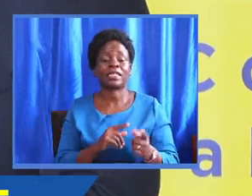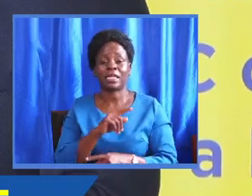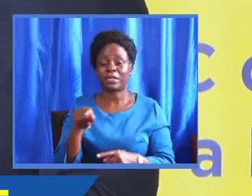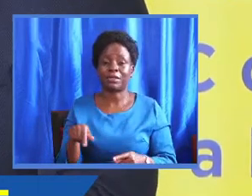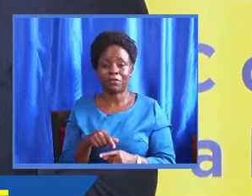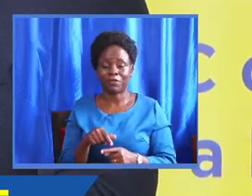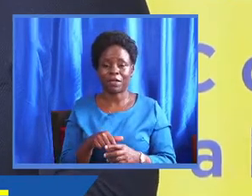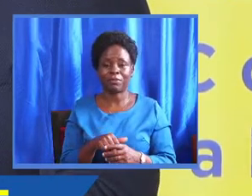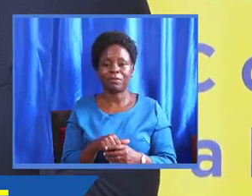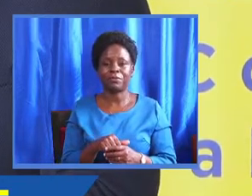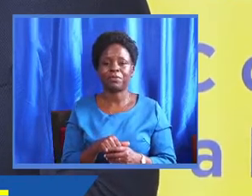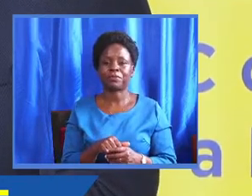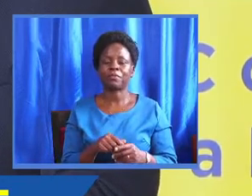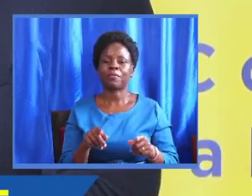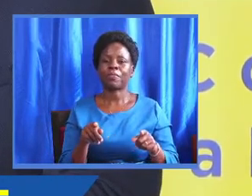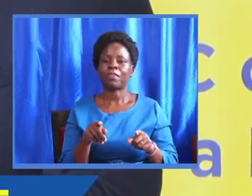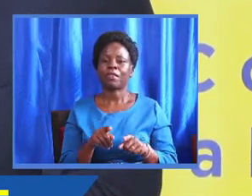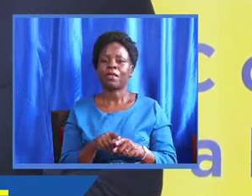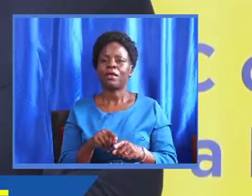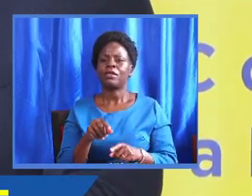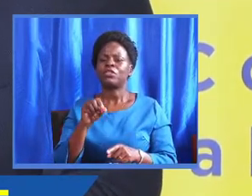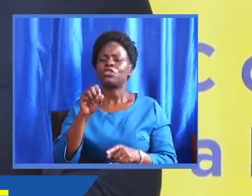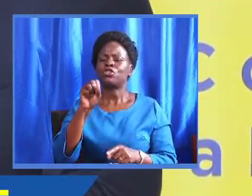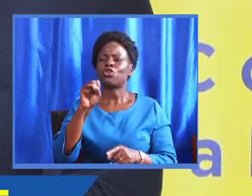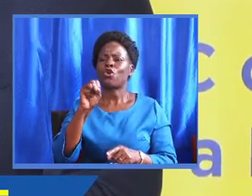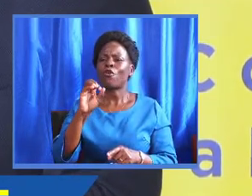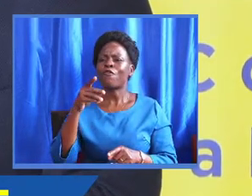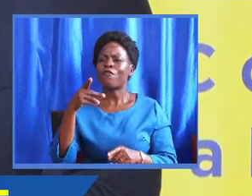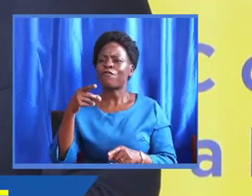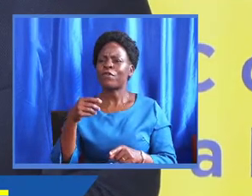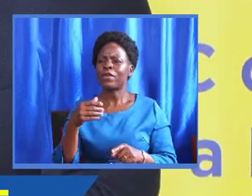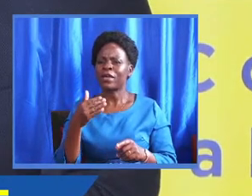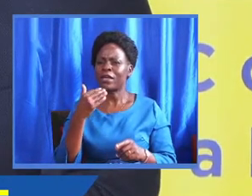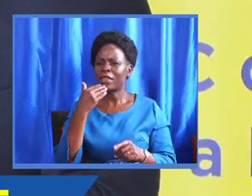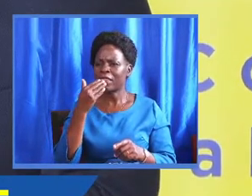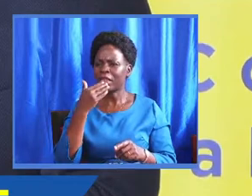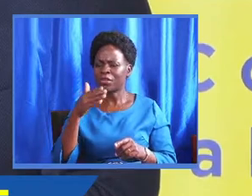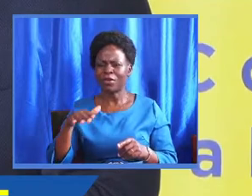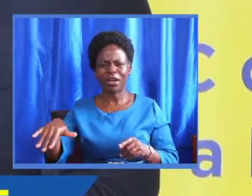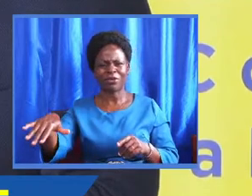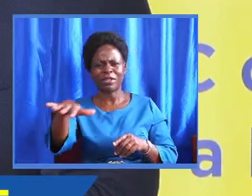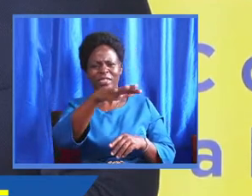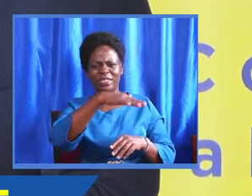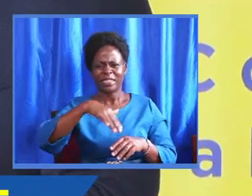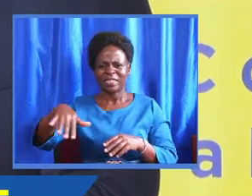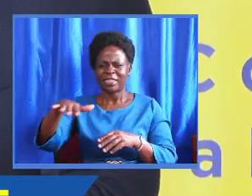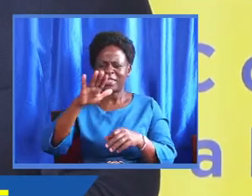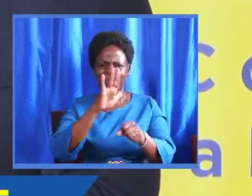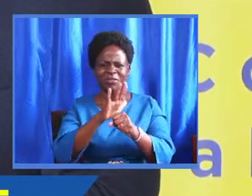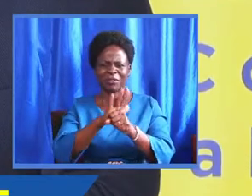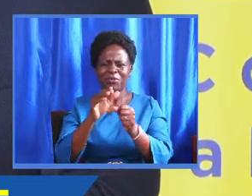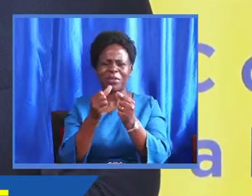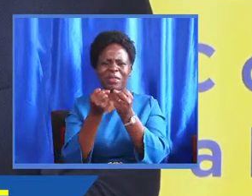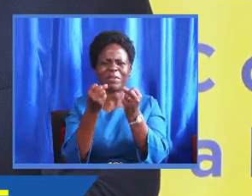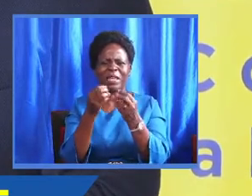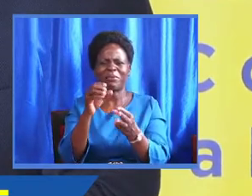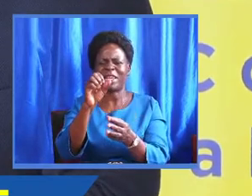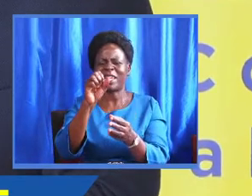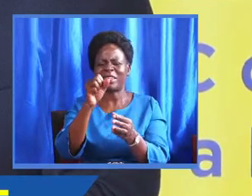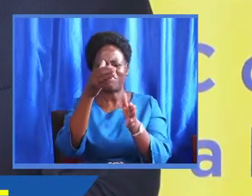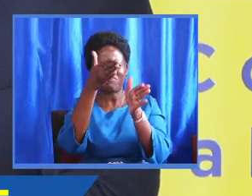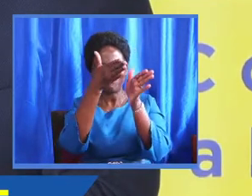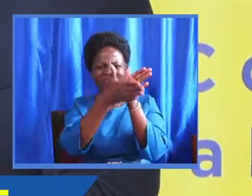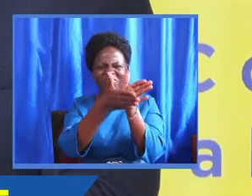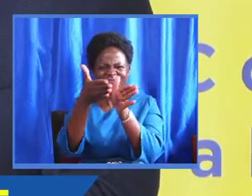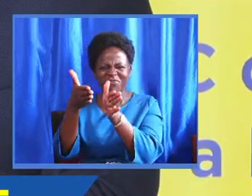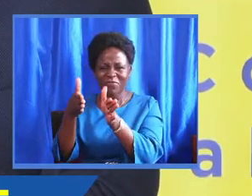here. Sophia Chomuendo, thank you. Our city is very congested with many slums that if not